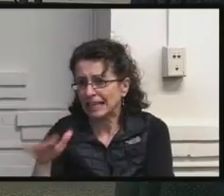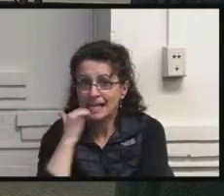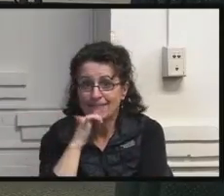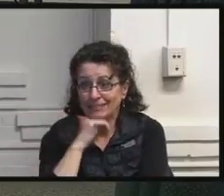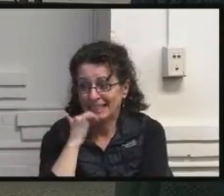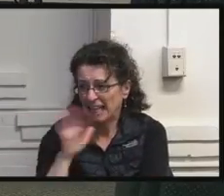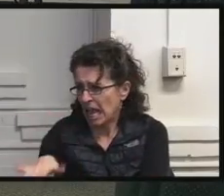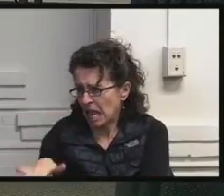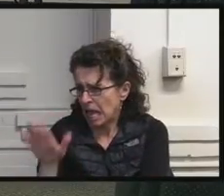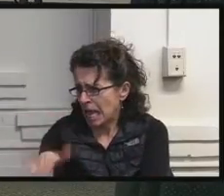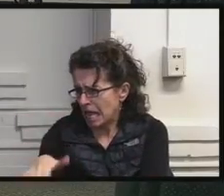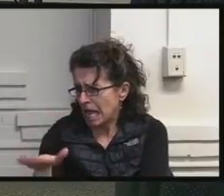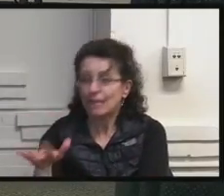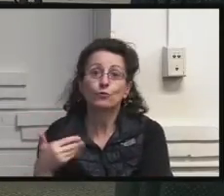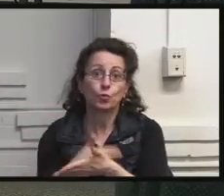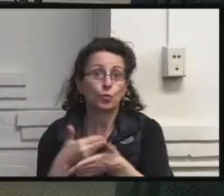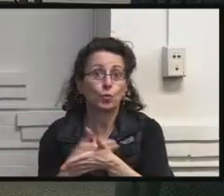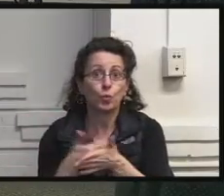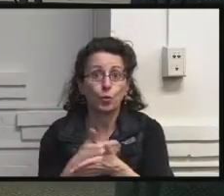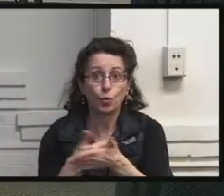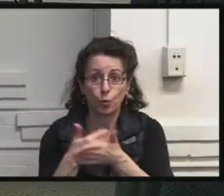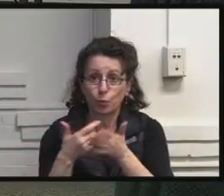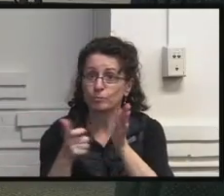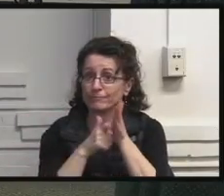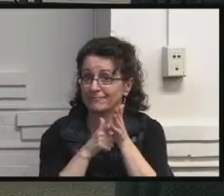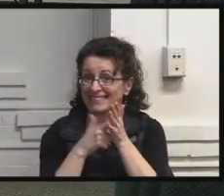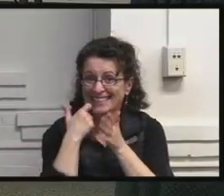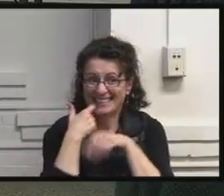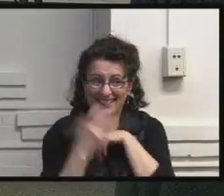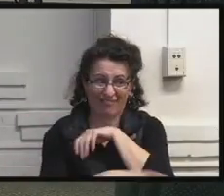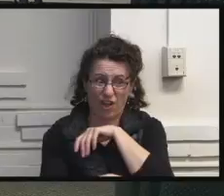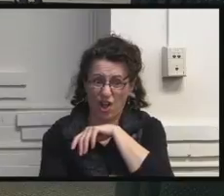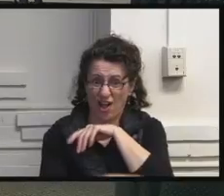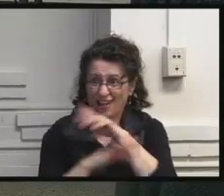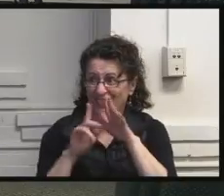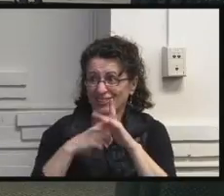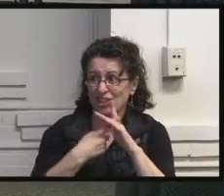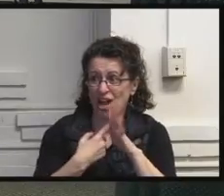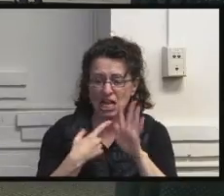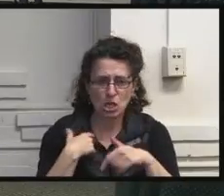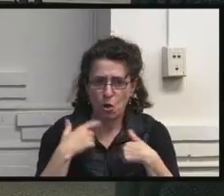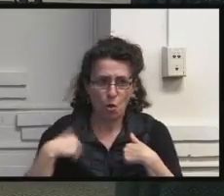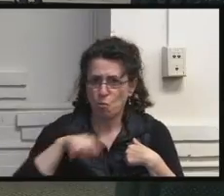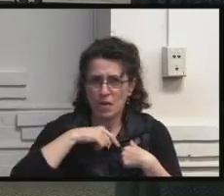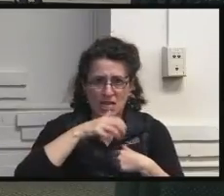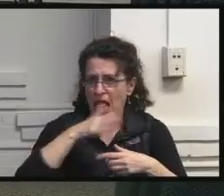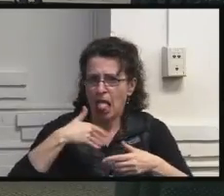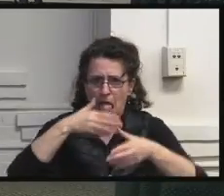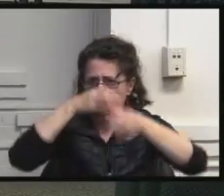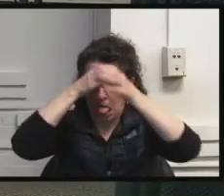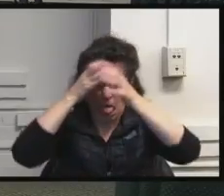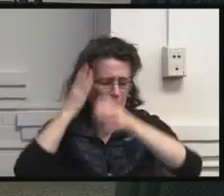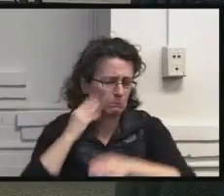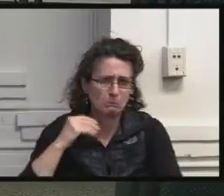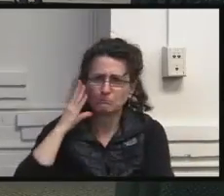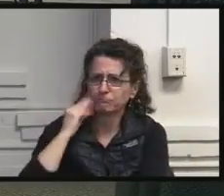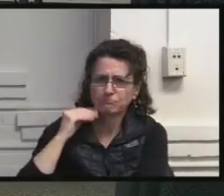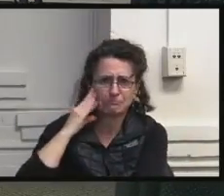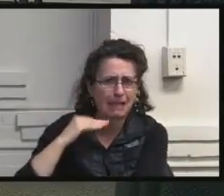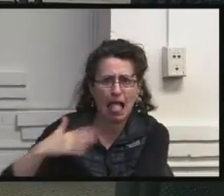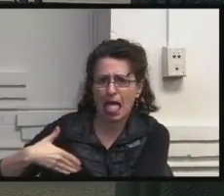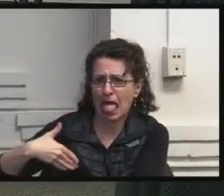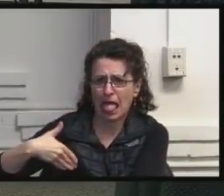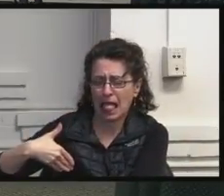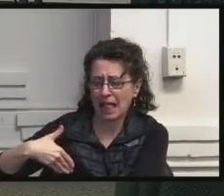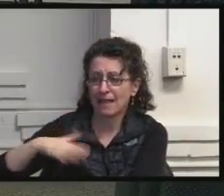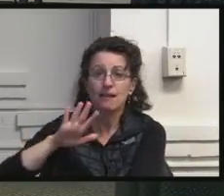And this is somewhat new for us because this requirement just started in the fall. So we're still trying to internally figure this out. But basically, the issue is